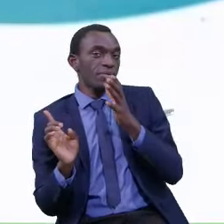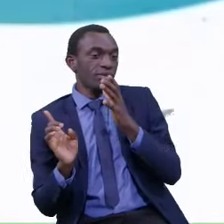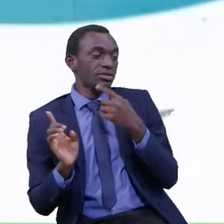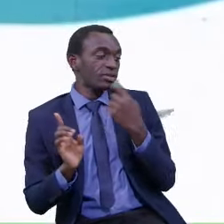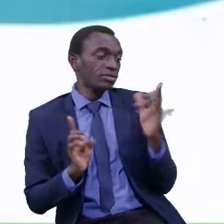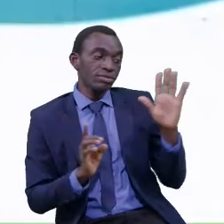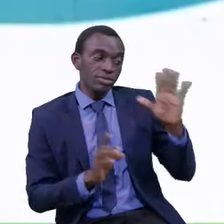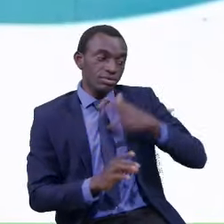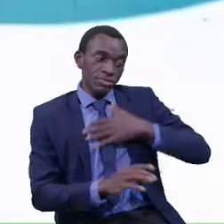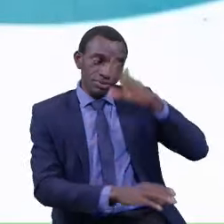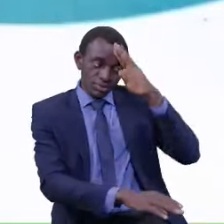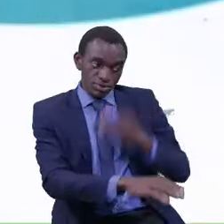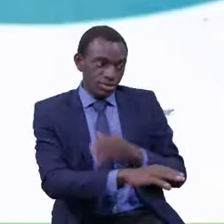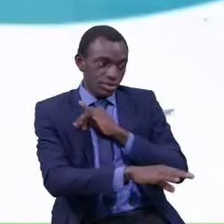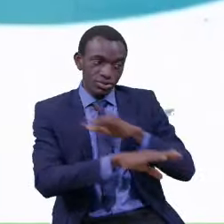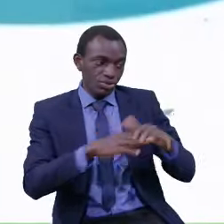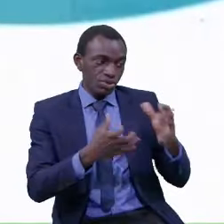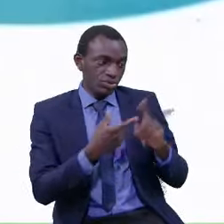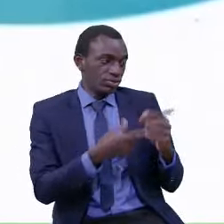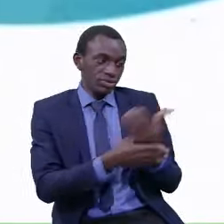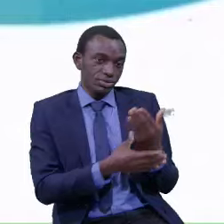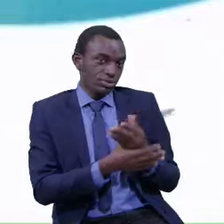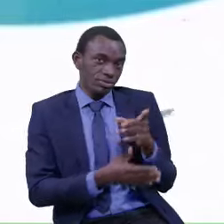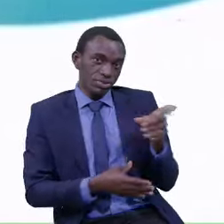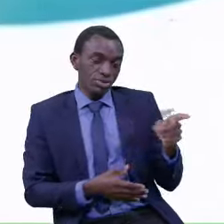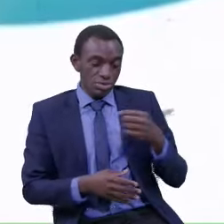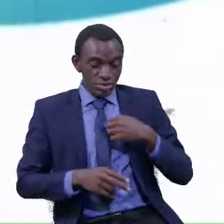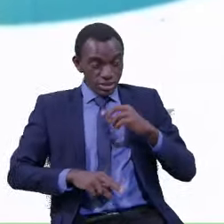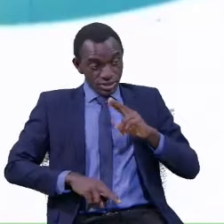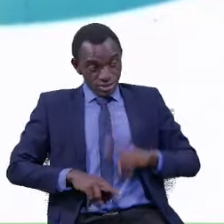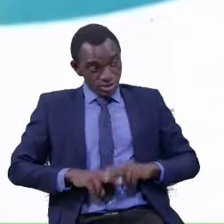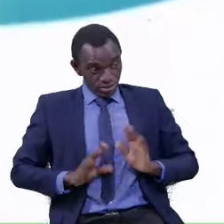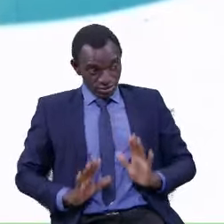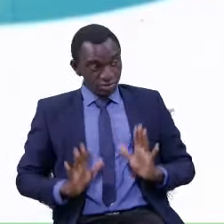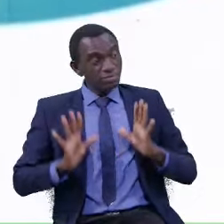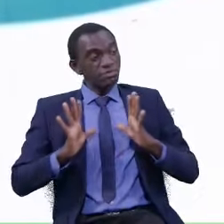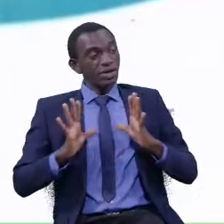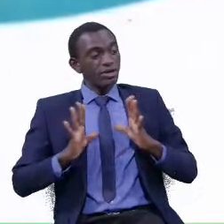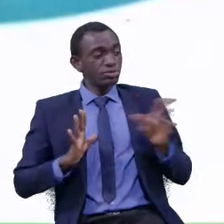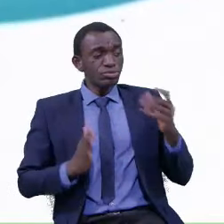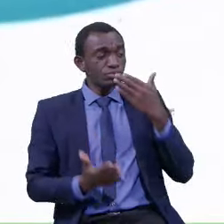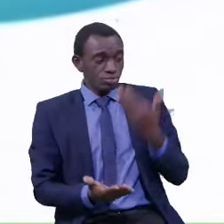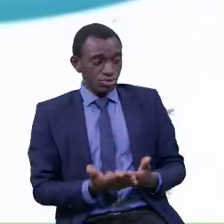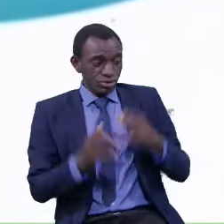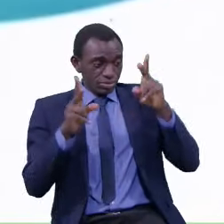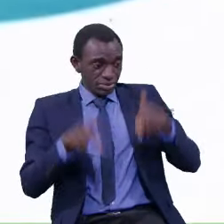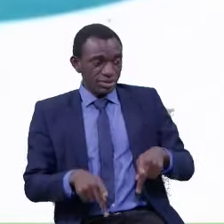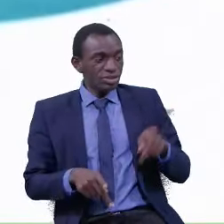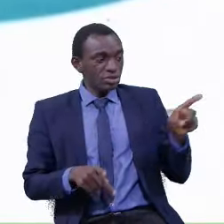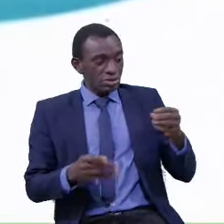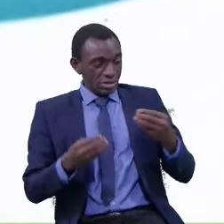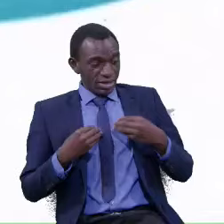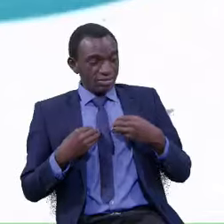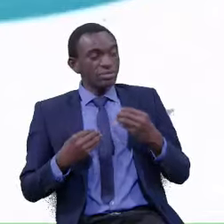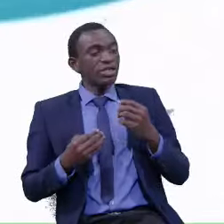burden. That's why I'm sitting here. You've been so good and gracious to give me a seat in the